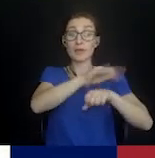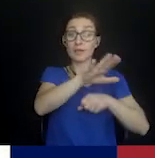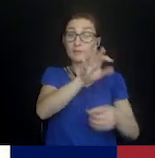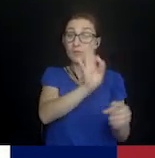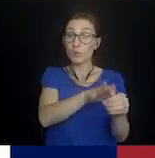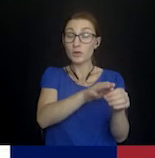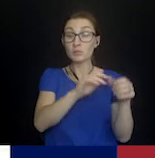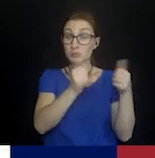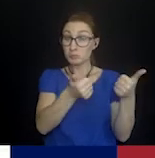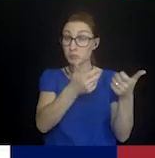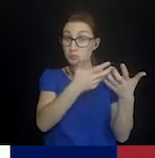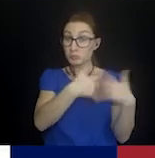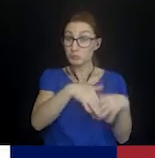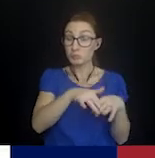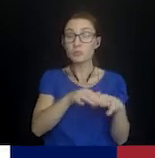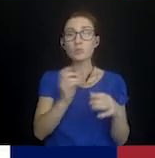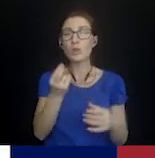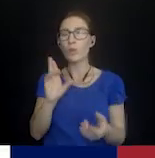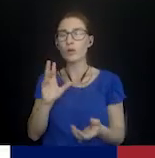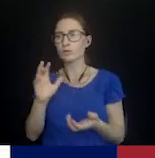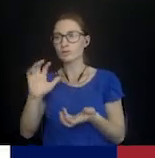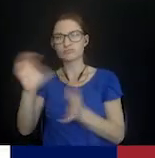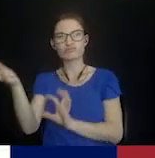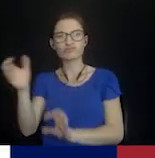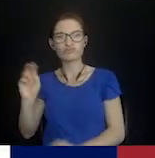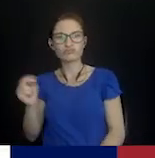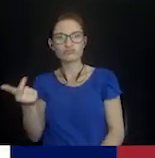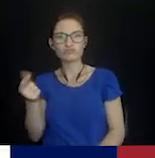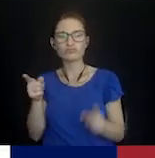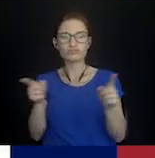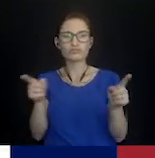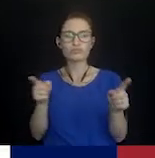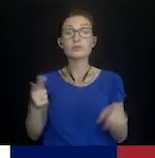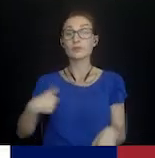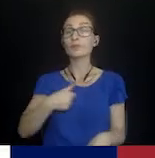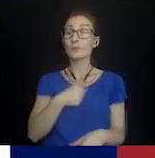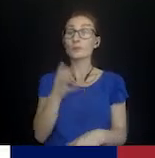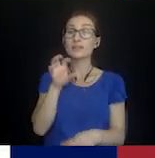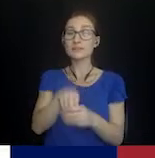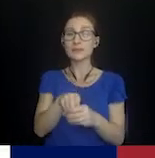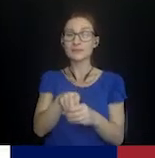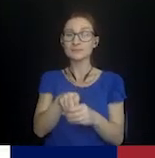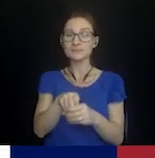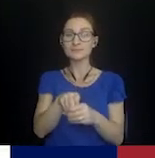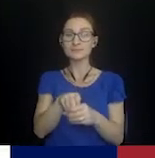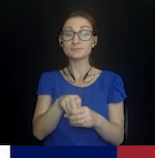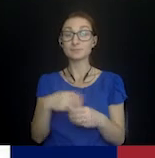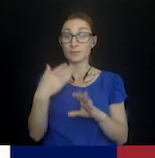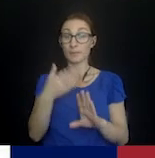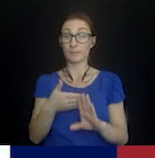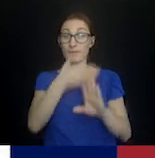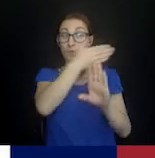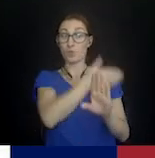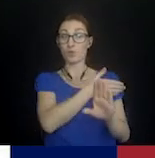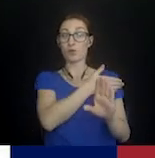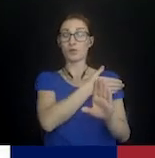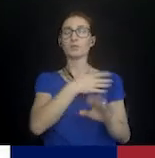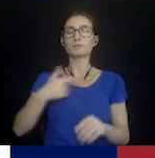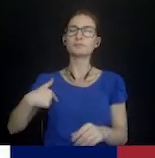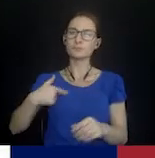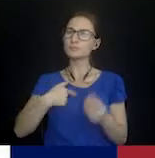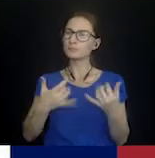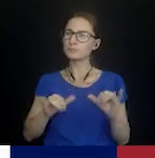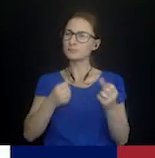accessible mail-in voting in the November election, and we participated in it. Prior to that, though,